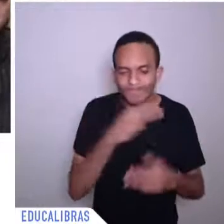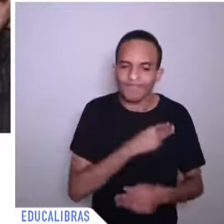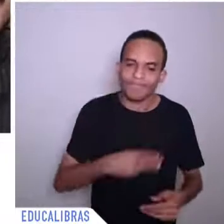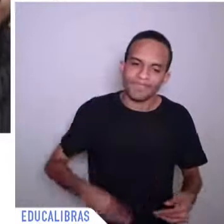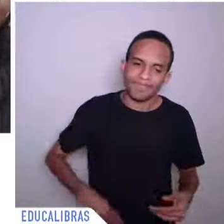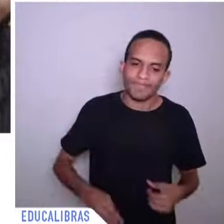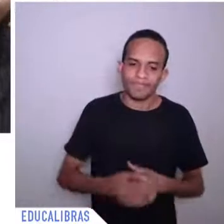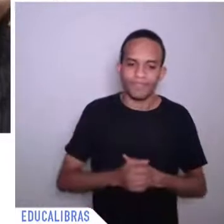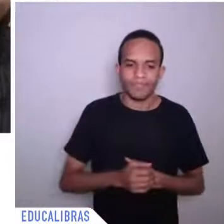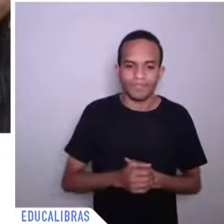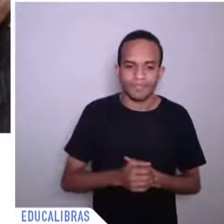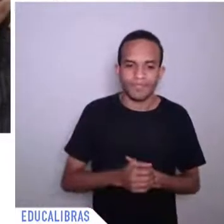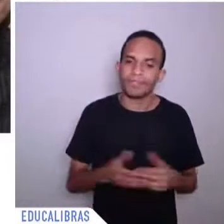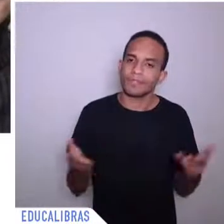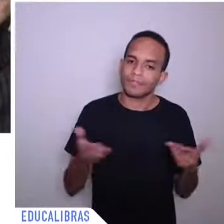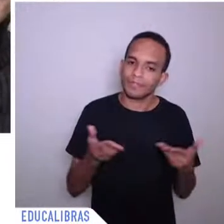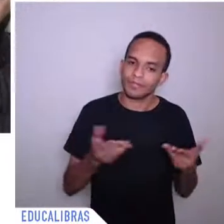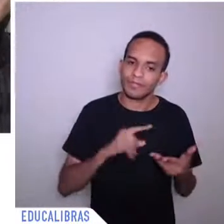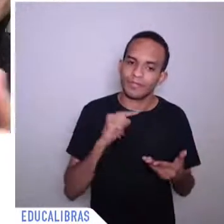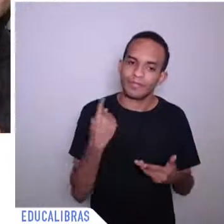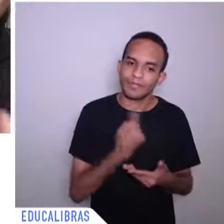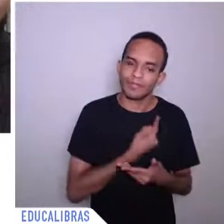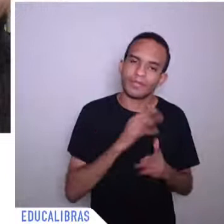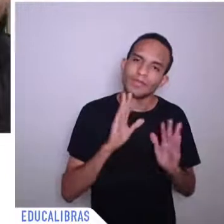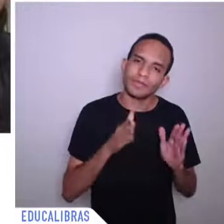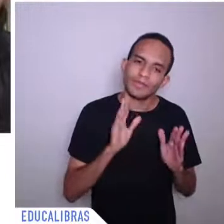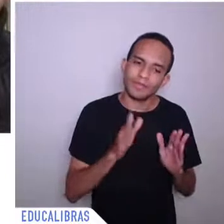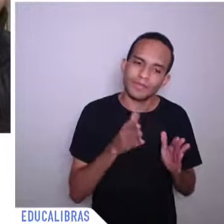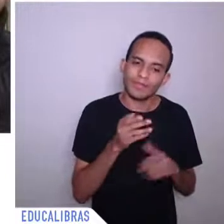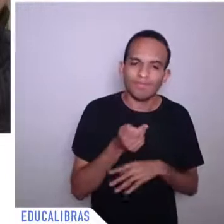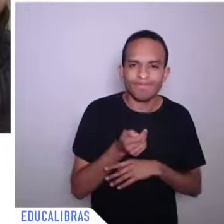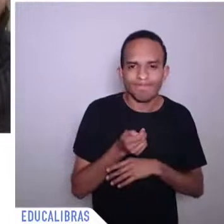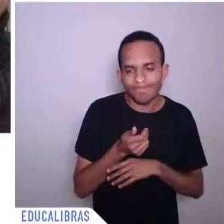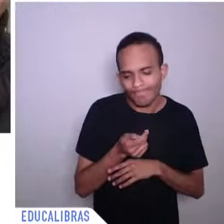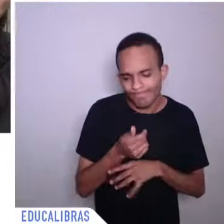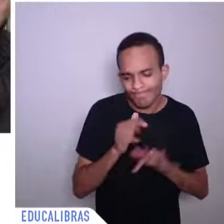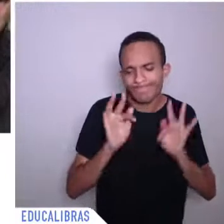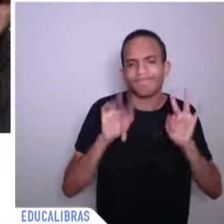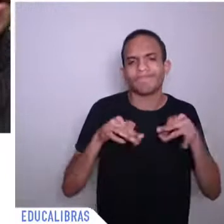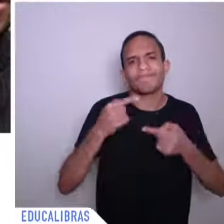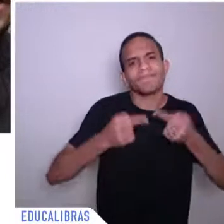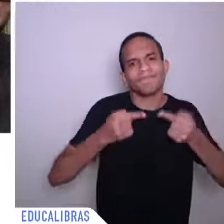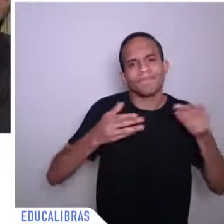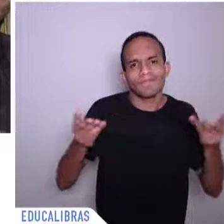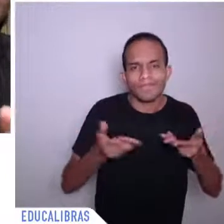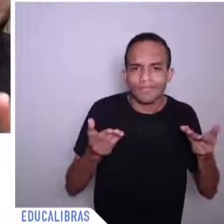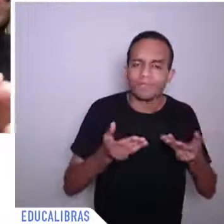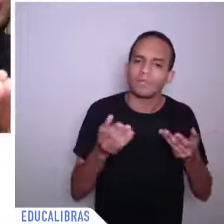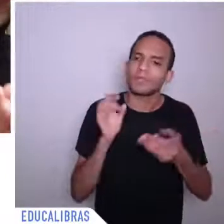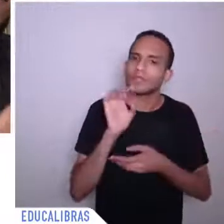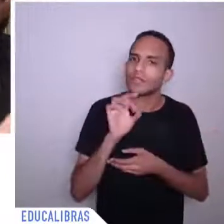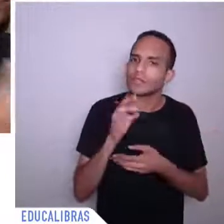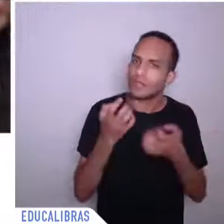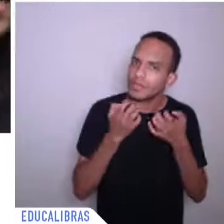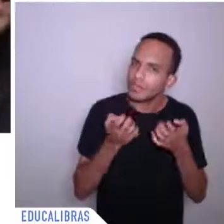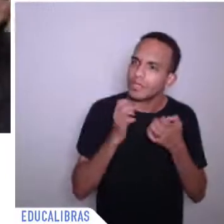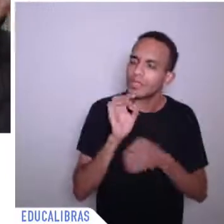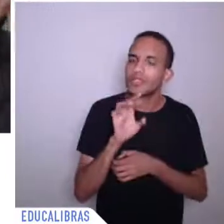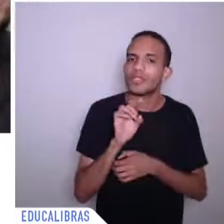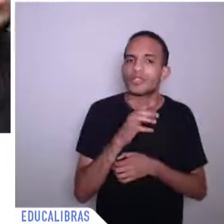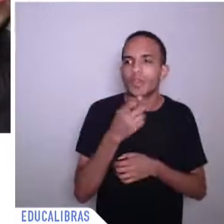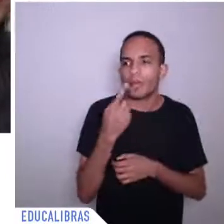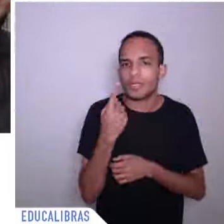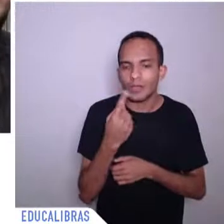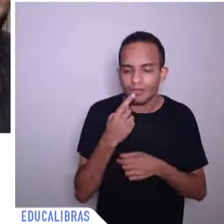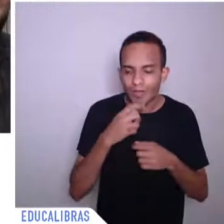Exactly. Thank you very much, Minister. Now we are about to end our debate.